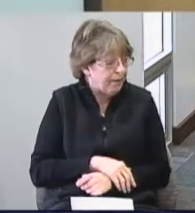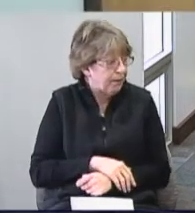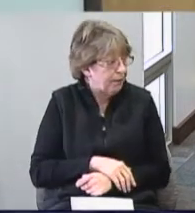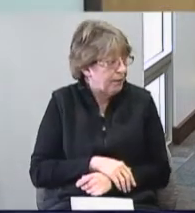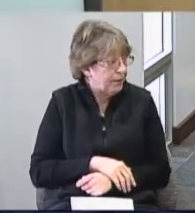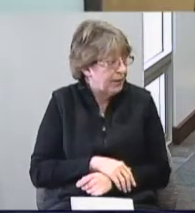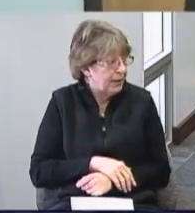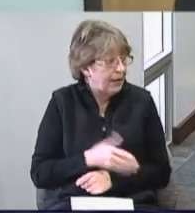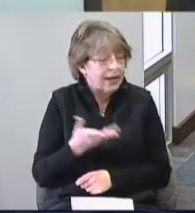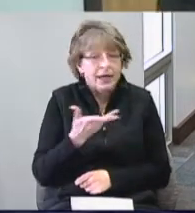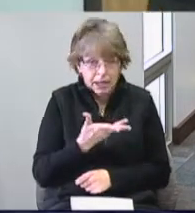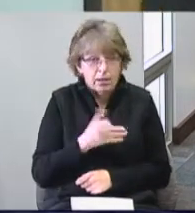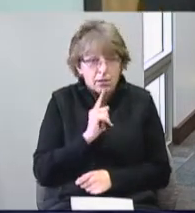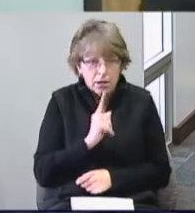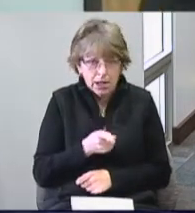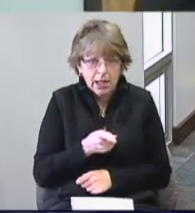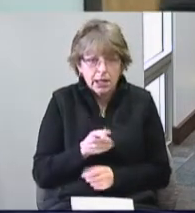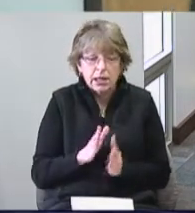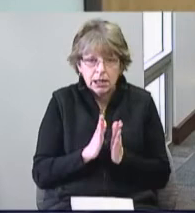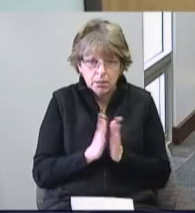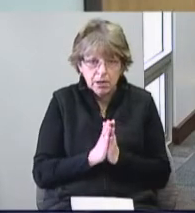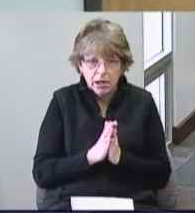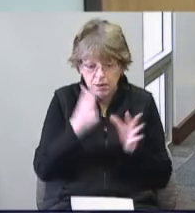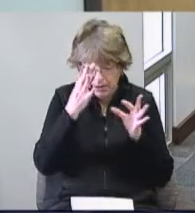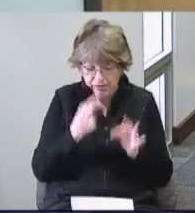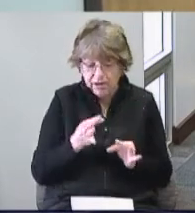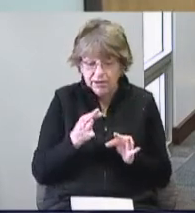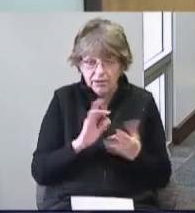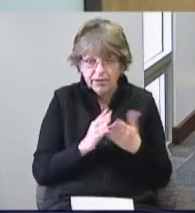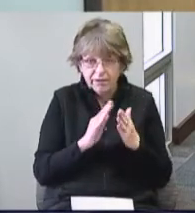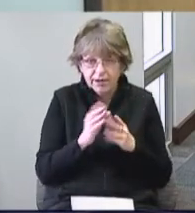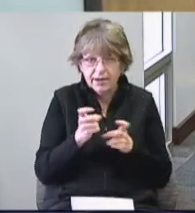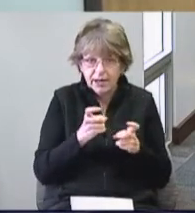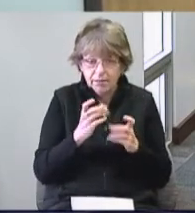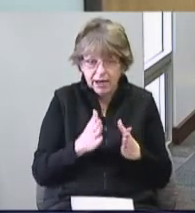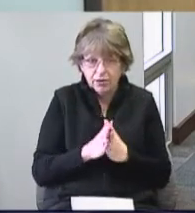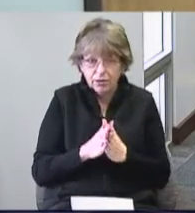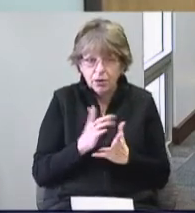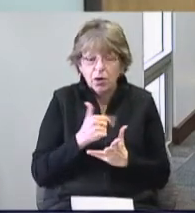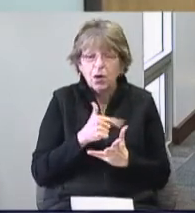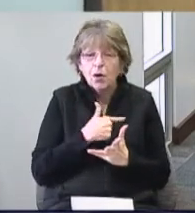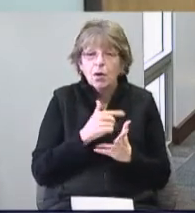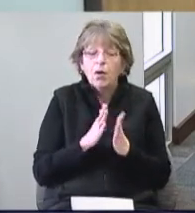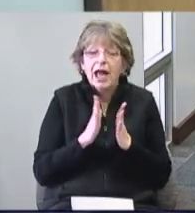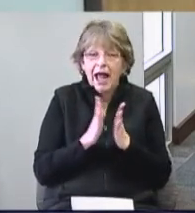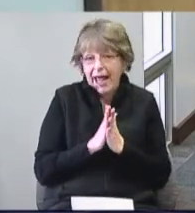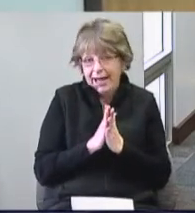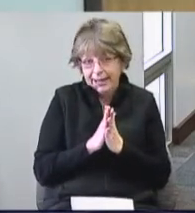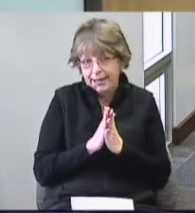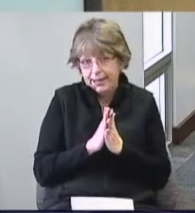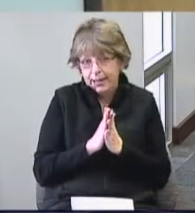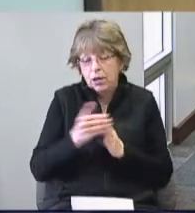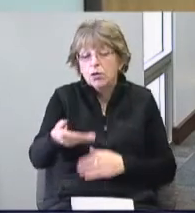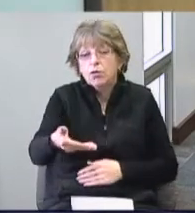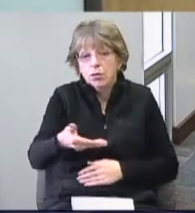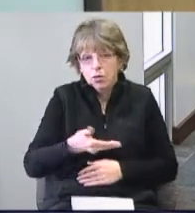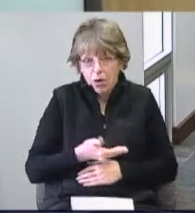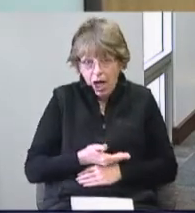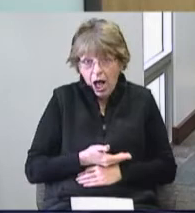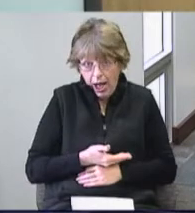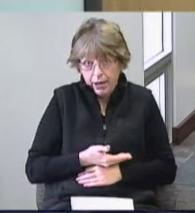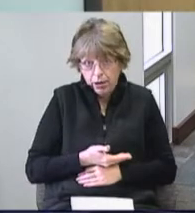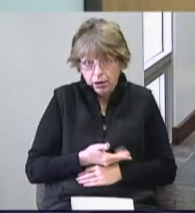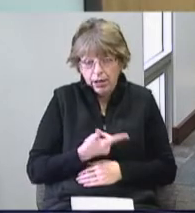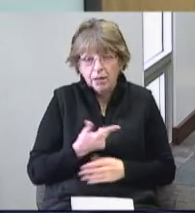This is an appeal of a decision by the city manager. In this appeal, we seek to reinstate a decision